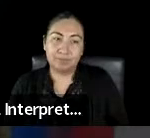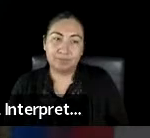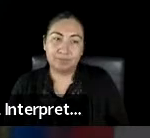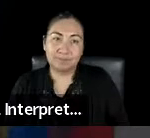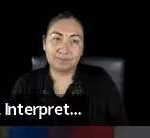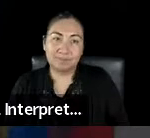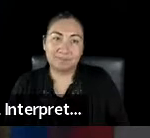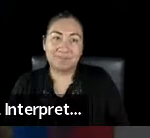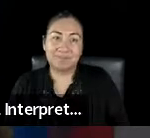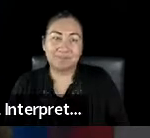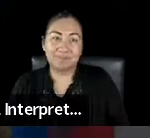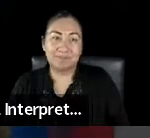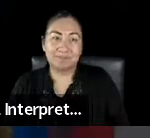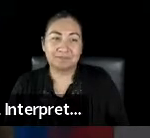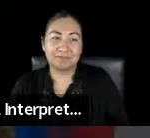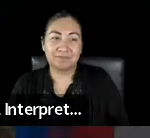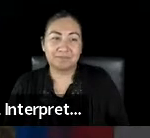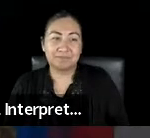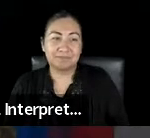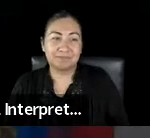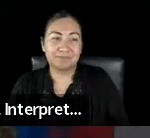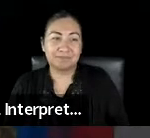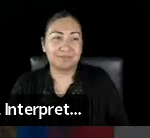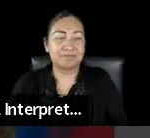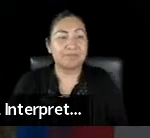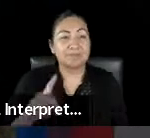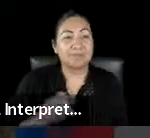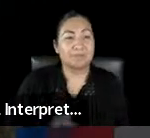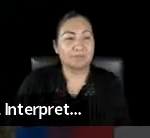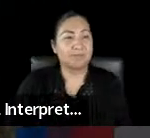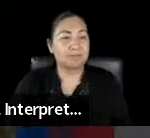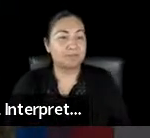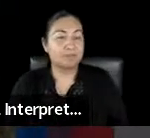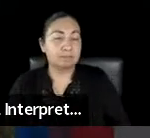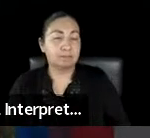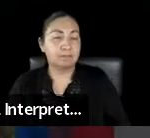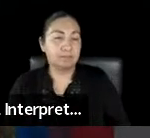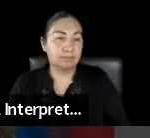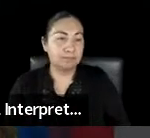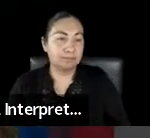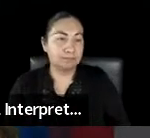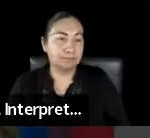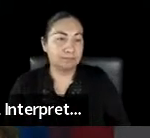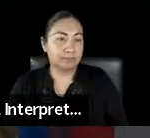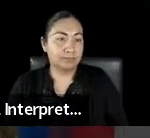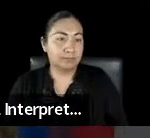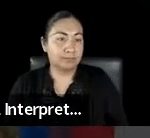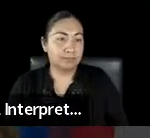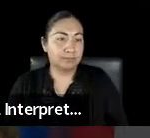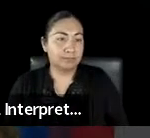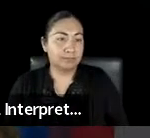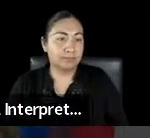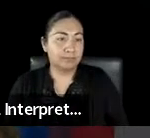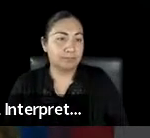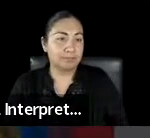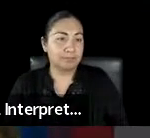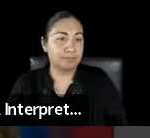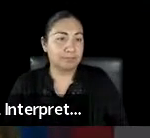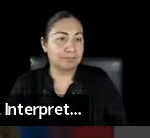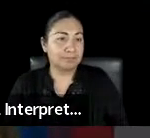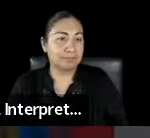All right, Danik, Shay, congratulations on your beautiful film. Thanks for rolling with us. Rocio, thanks for your